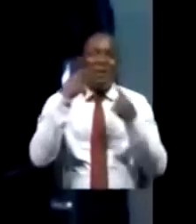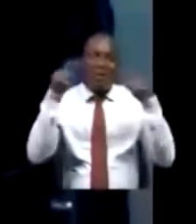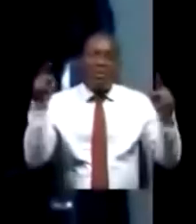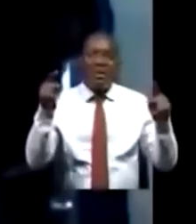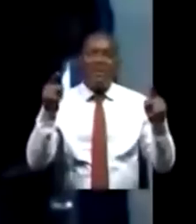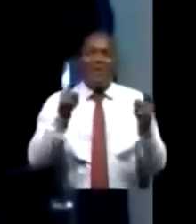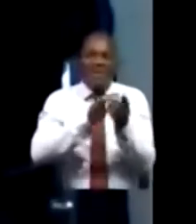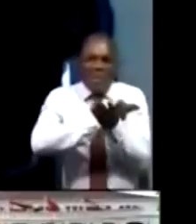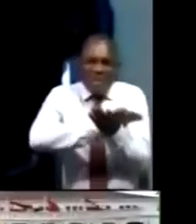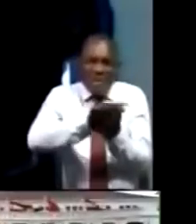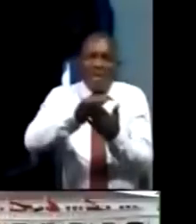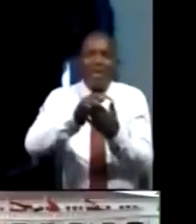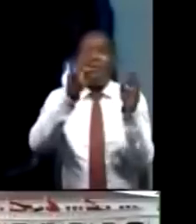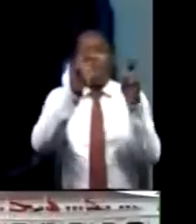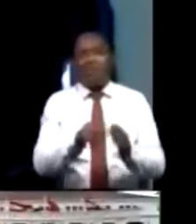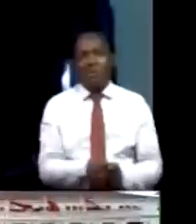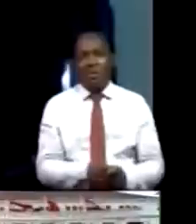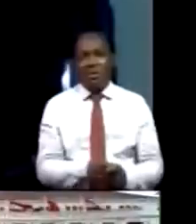credible election results.